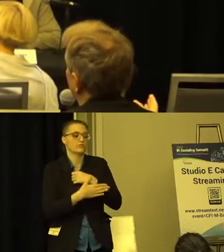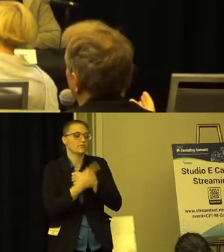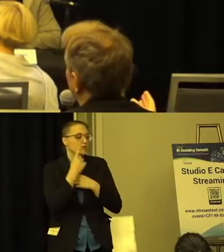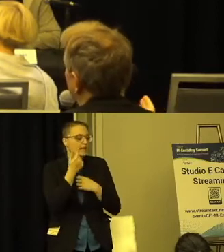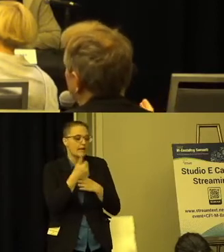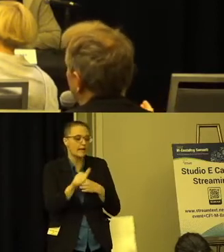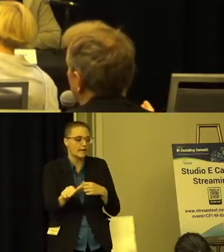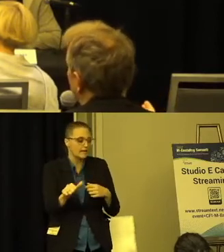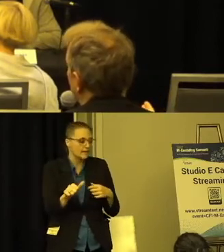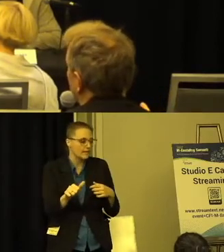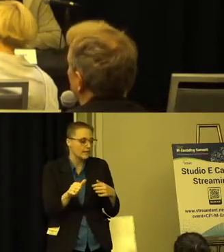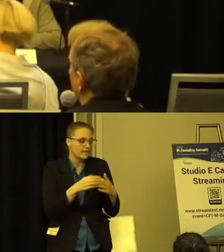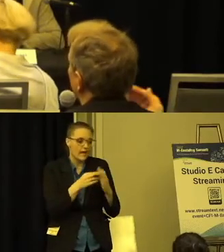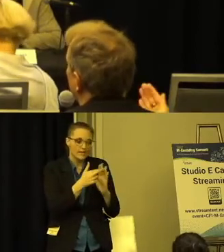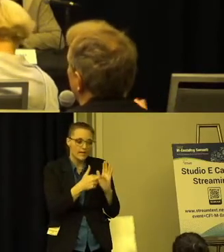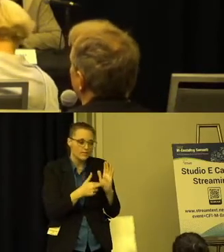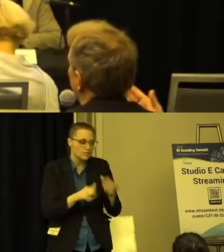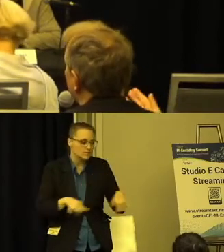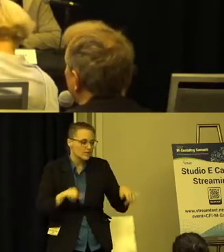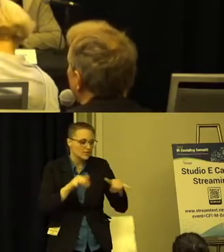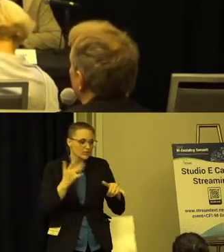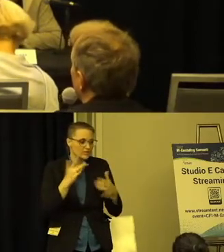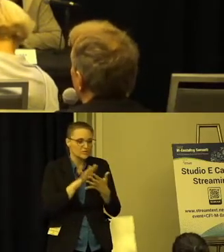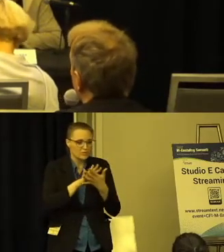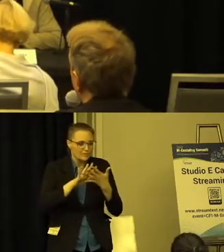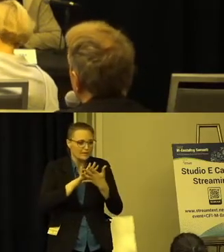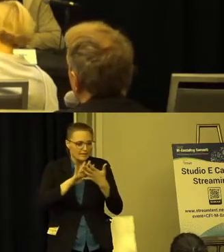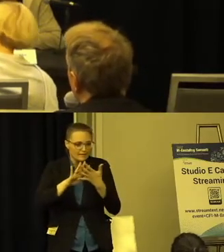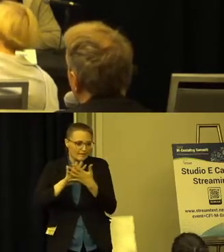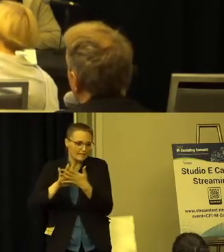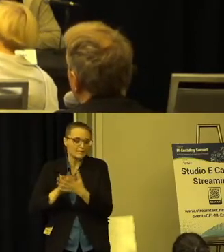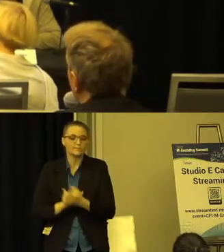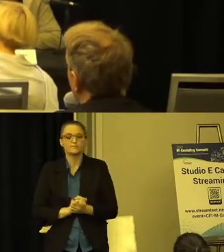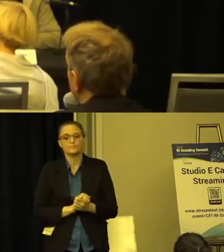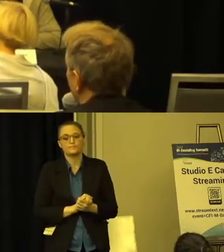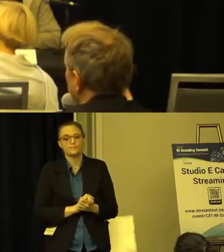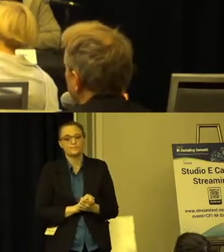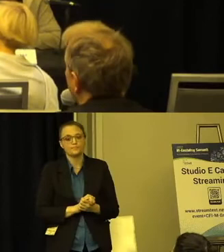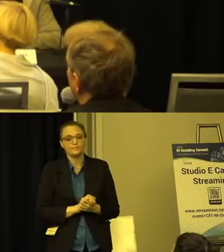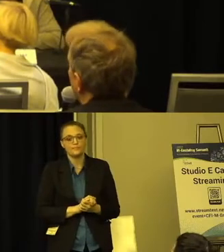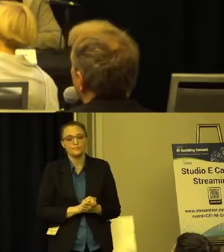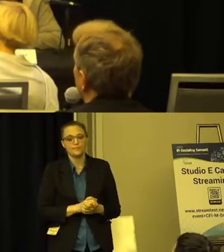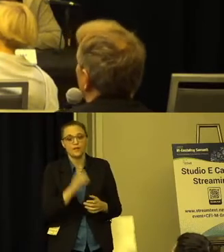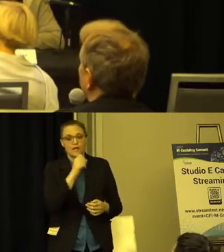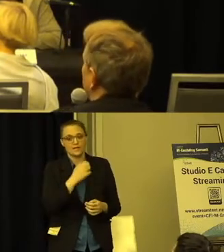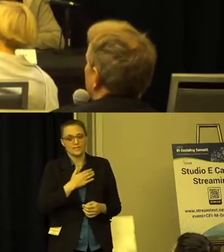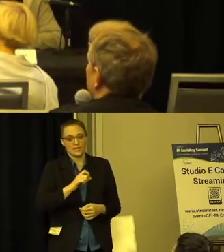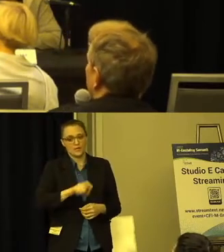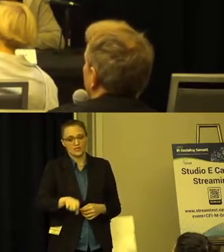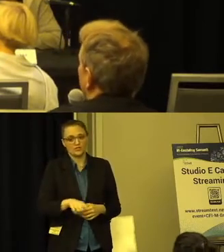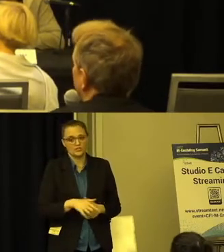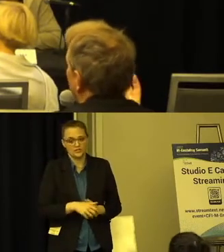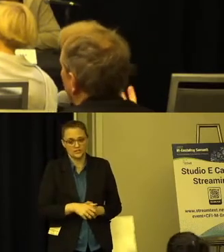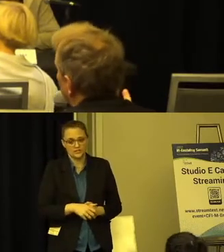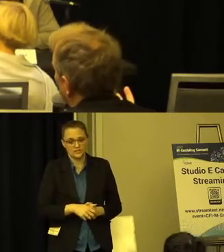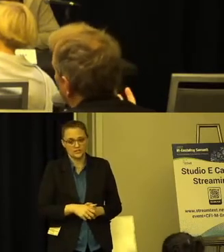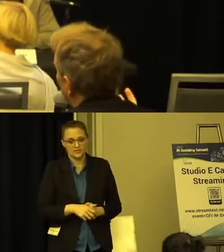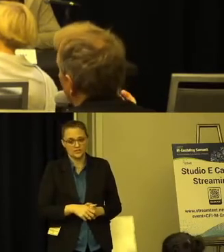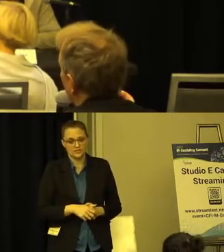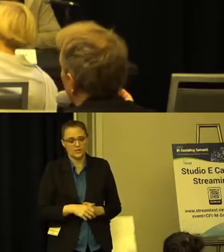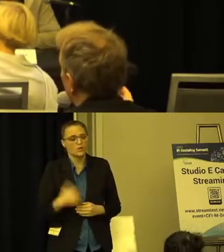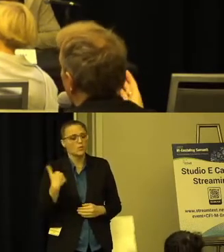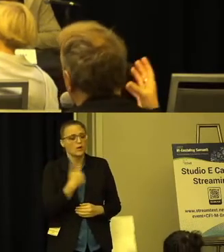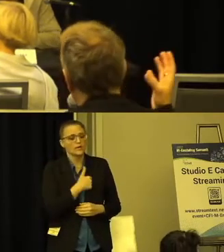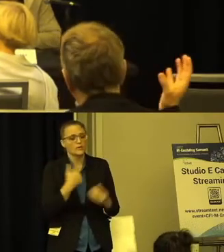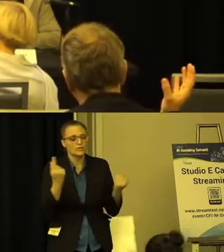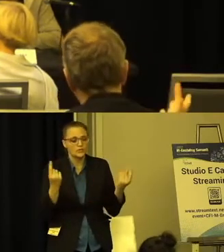of guidelines or standards, because it's just so muddied. And I guess the question I have is, what can we